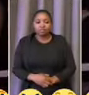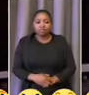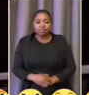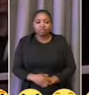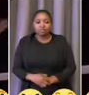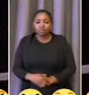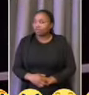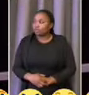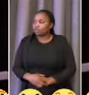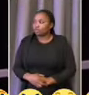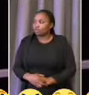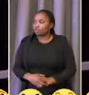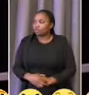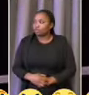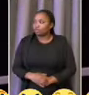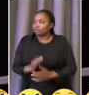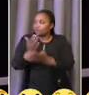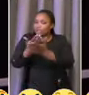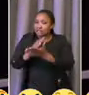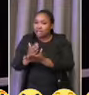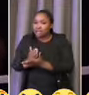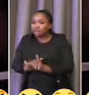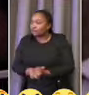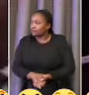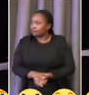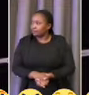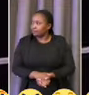Are we coming? Are we cheering?